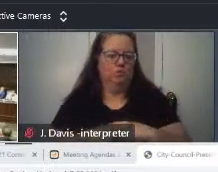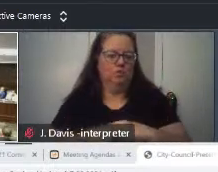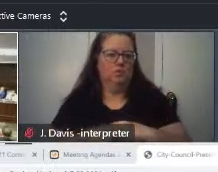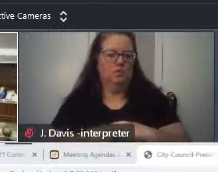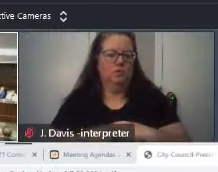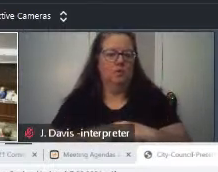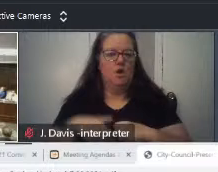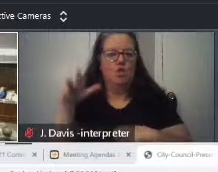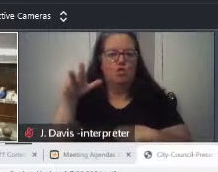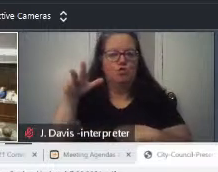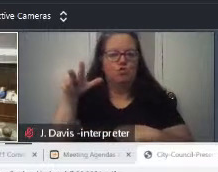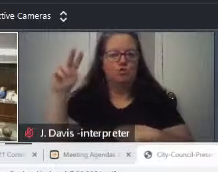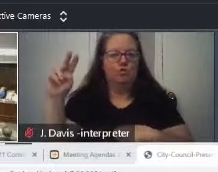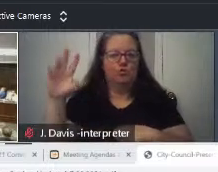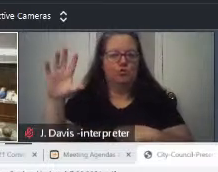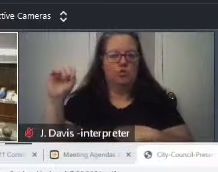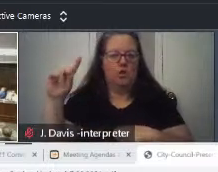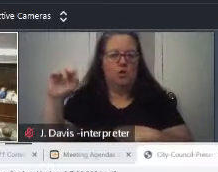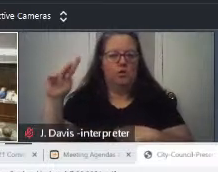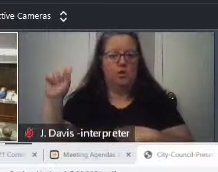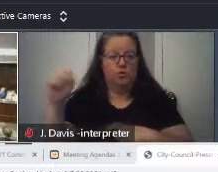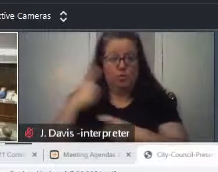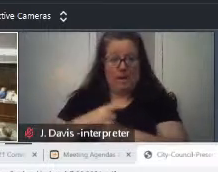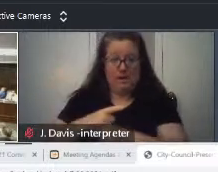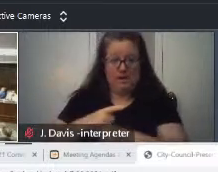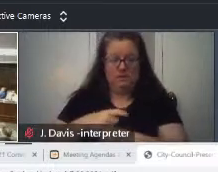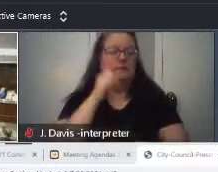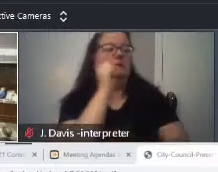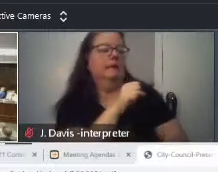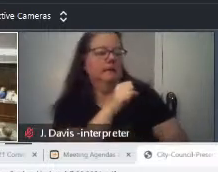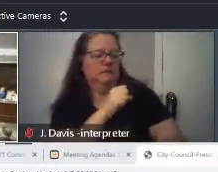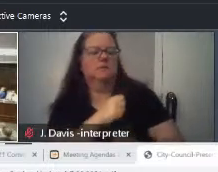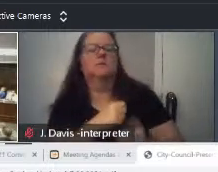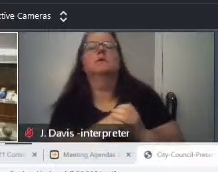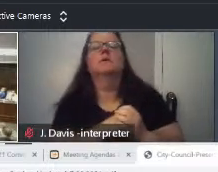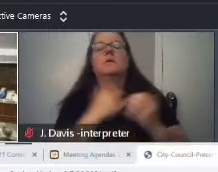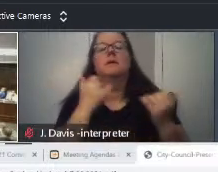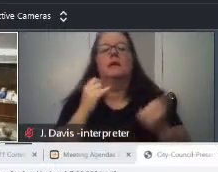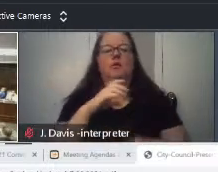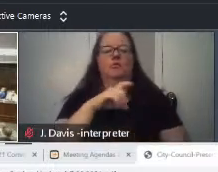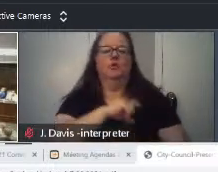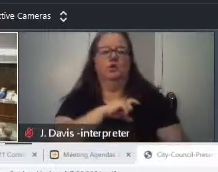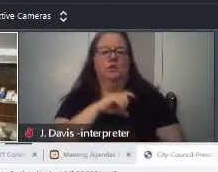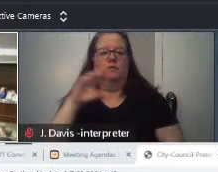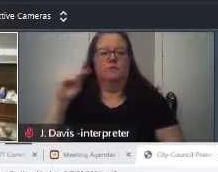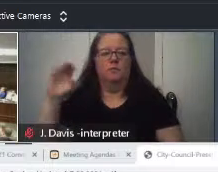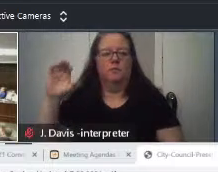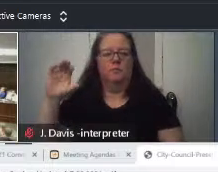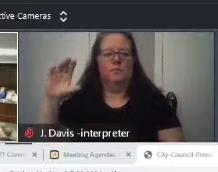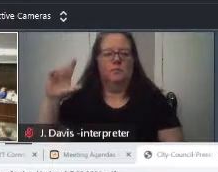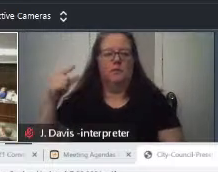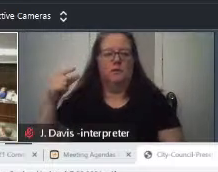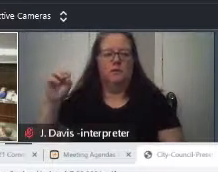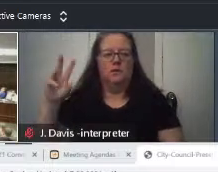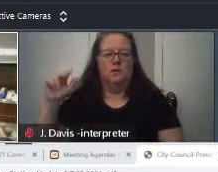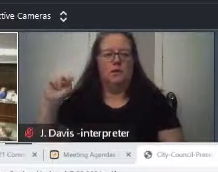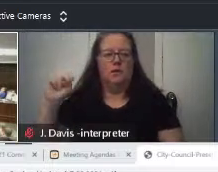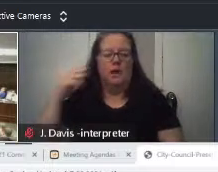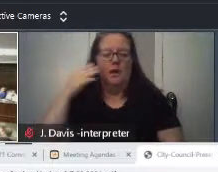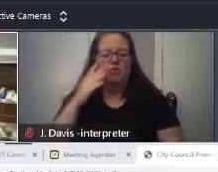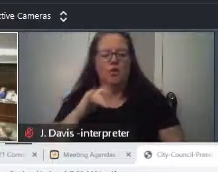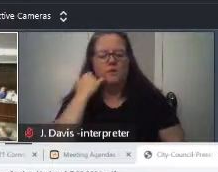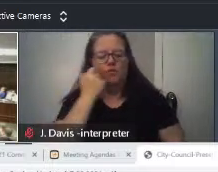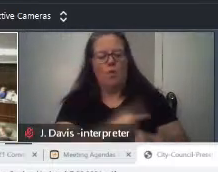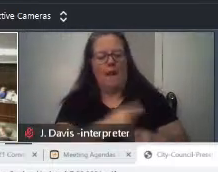you said 32 condos? Yes. Okay. Okay, Chief McGowan, I'm not sure if you're the person to speak to this